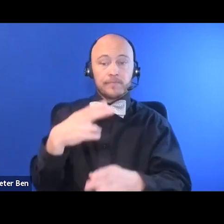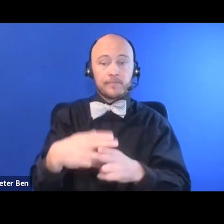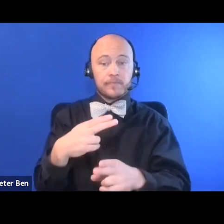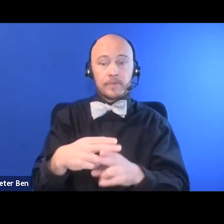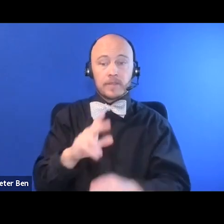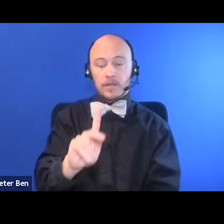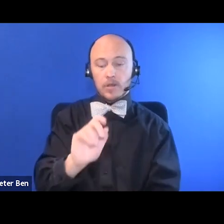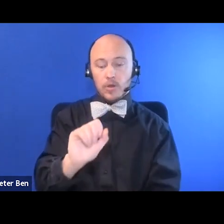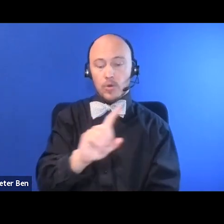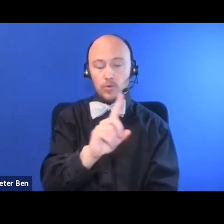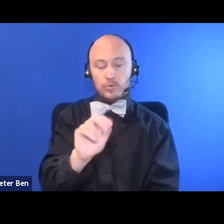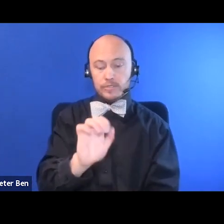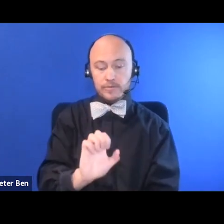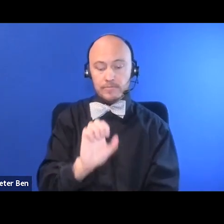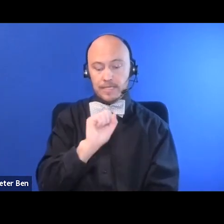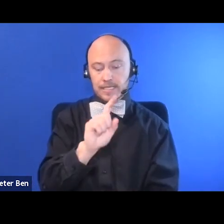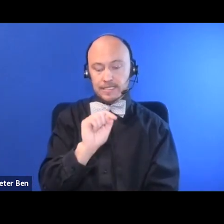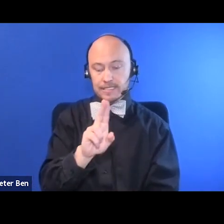Koizumi Setsu.